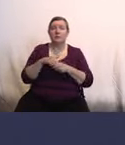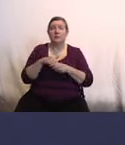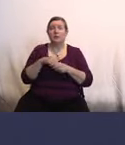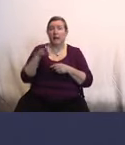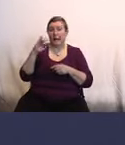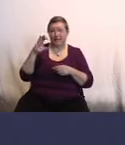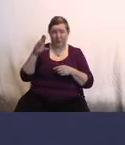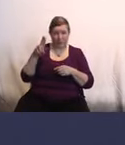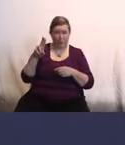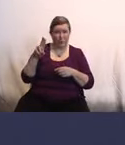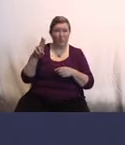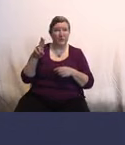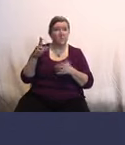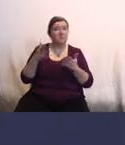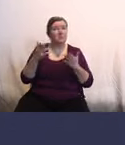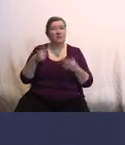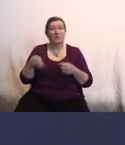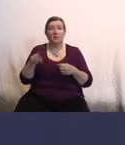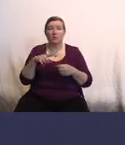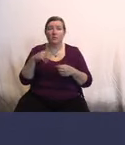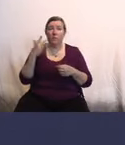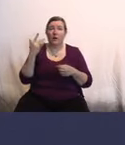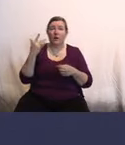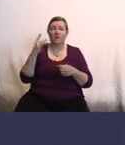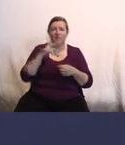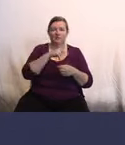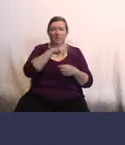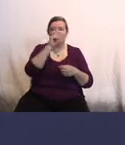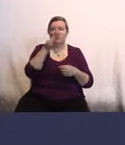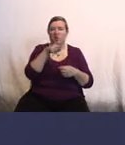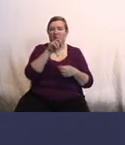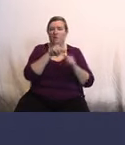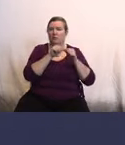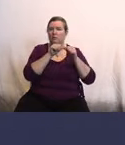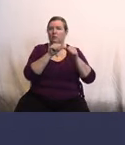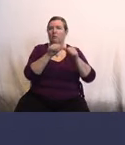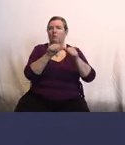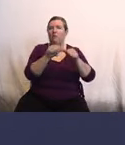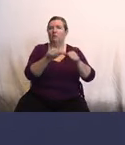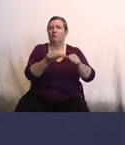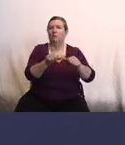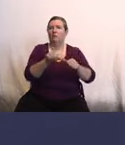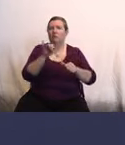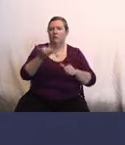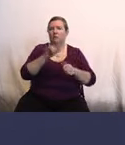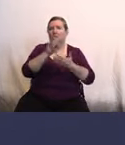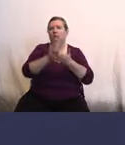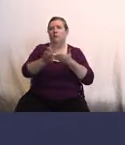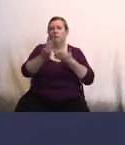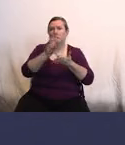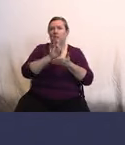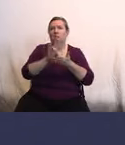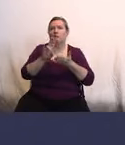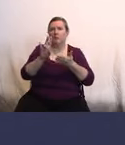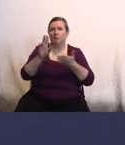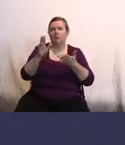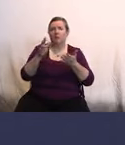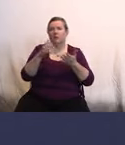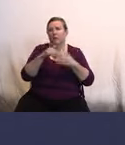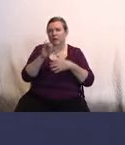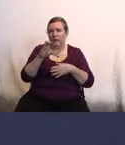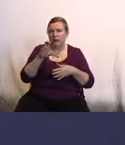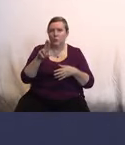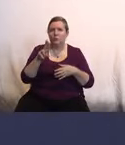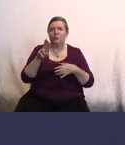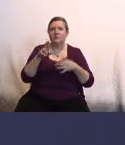that may be there because of Delta and have been there for 6 weeks or longer. So there's that wrinkle, which is still a